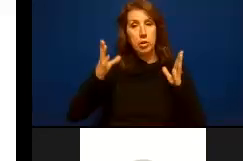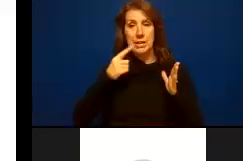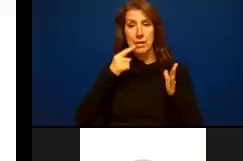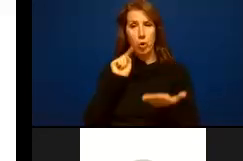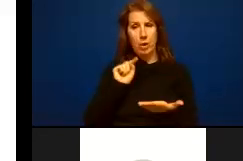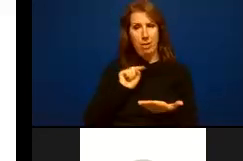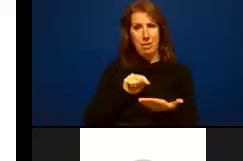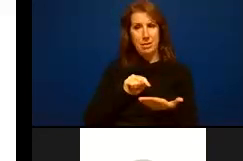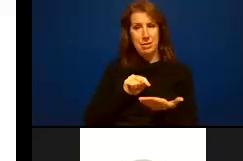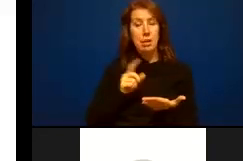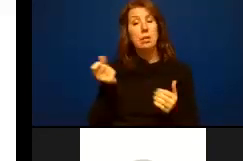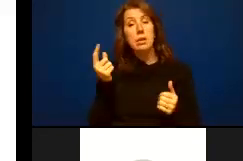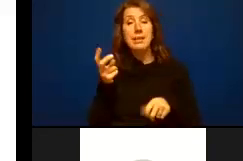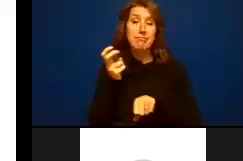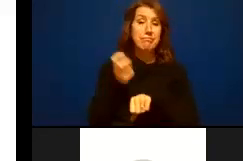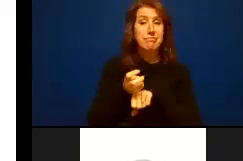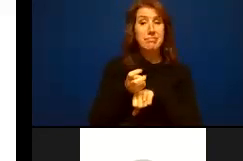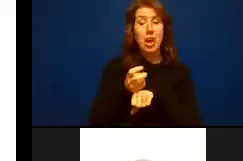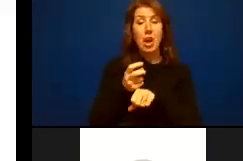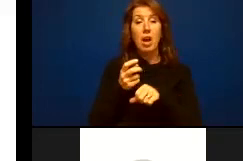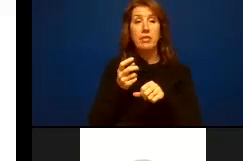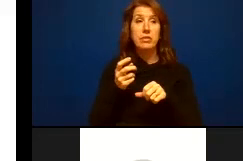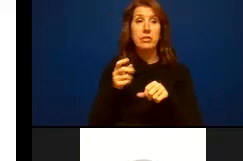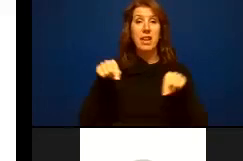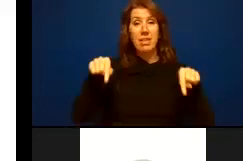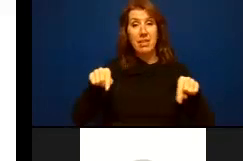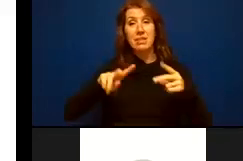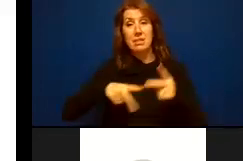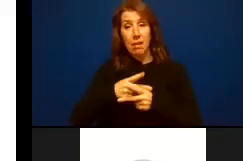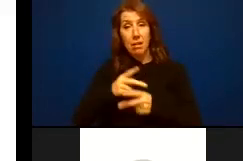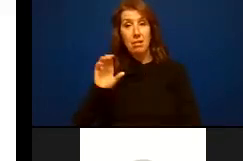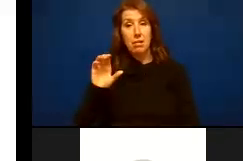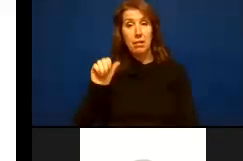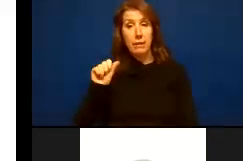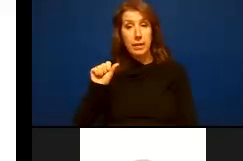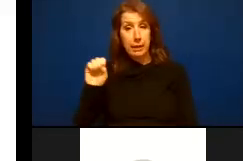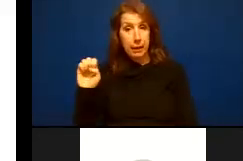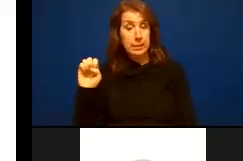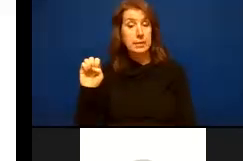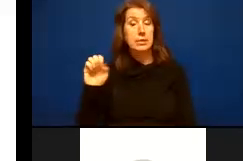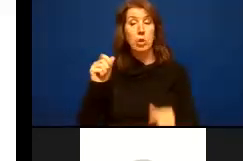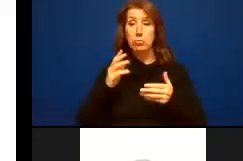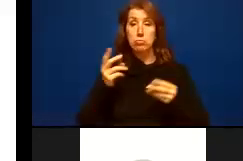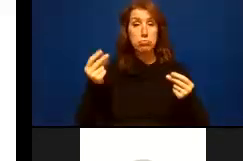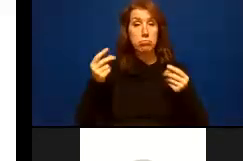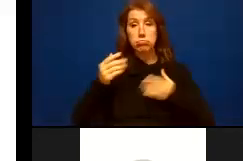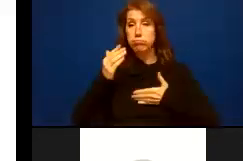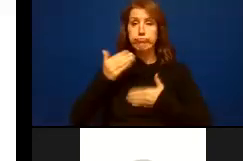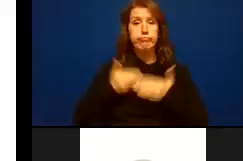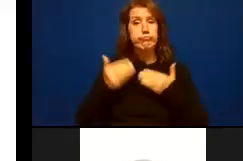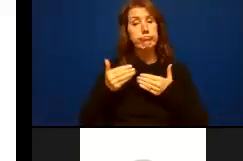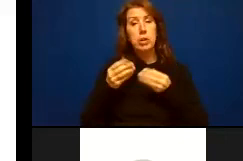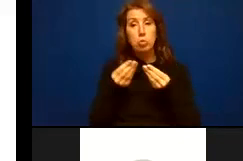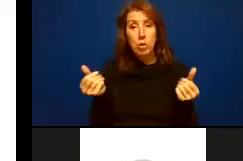is again, the difficulty of doing these cases and trying to get very quick relief, because